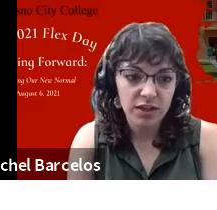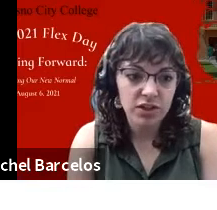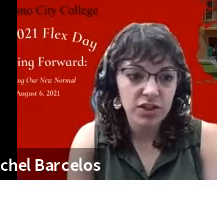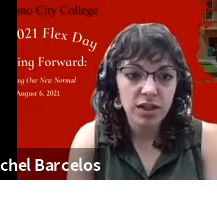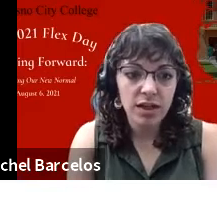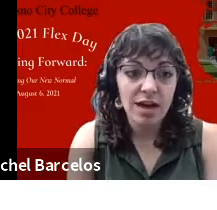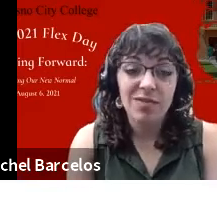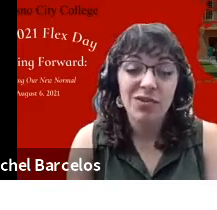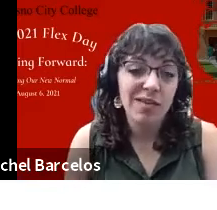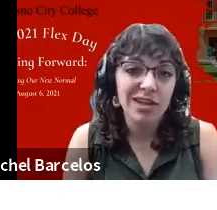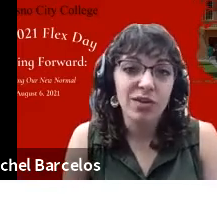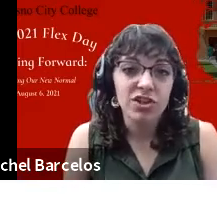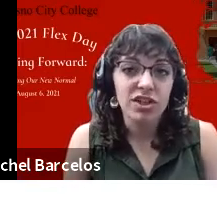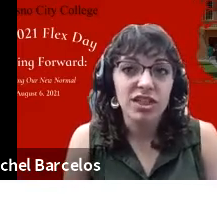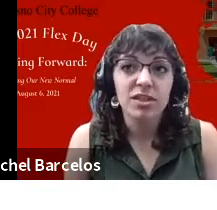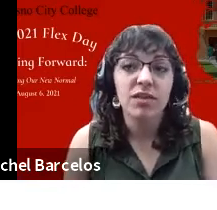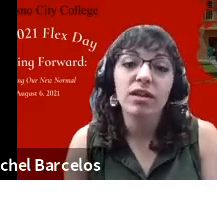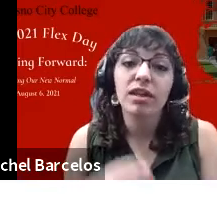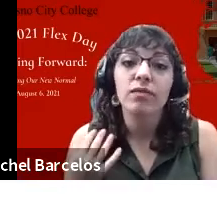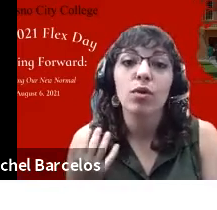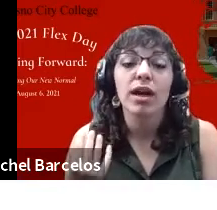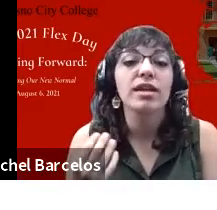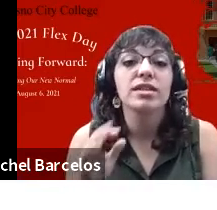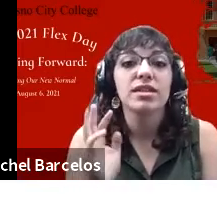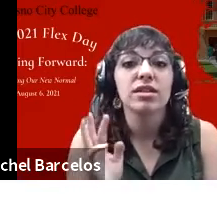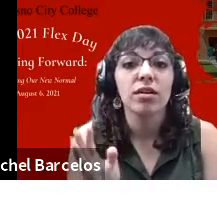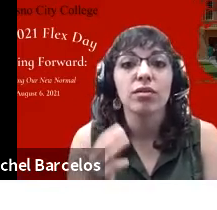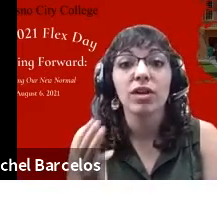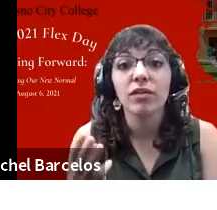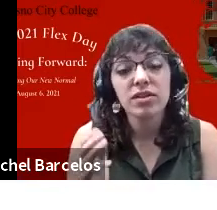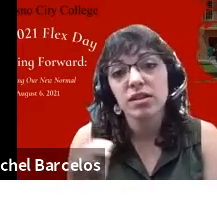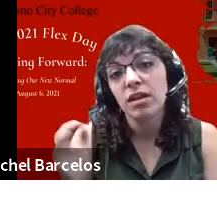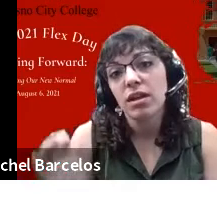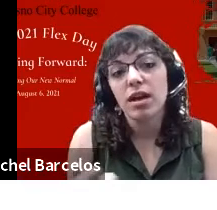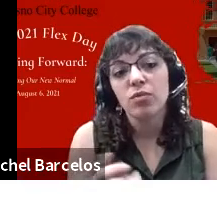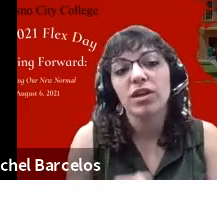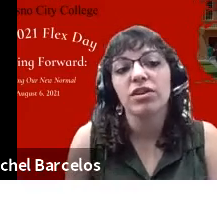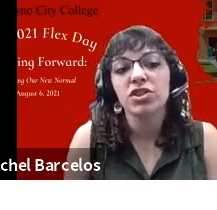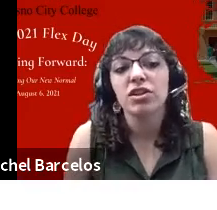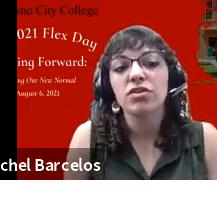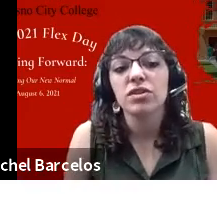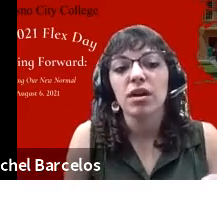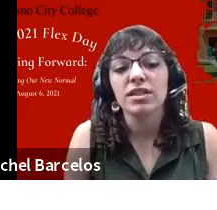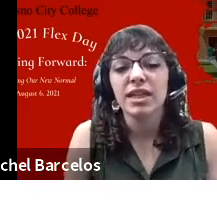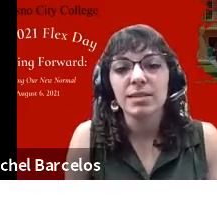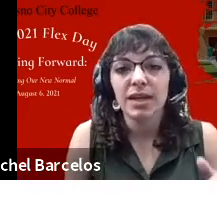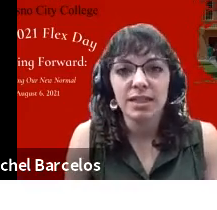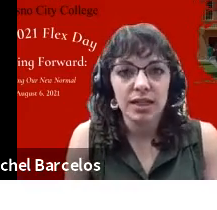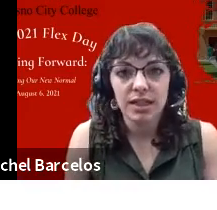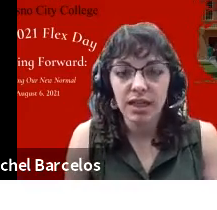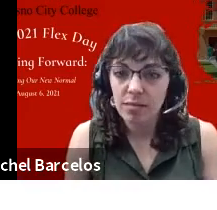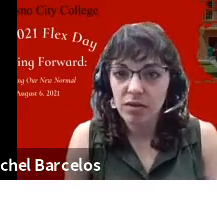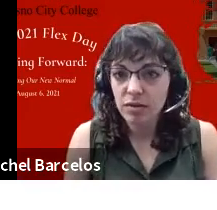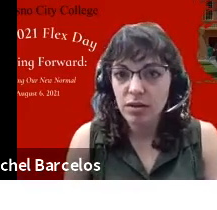has finished. If you have any questions specifically for us, since there are 3 of us, we encourage you to use our